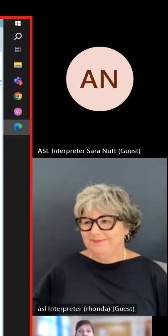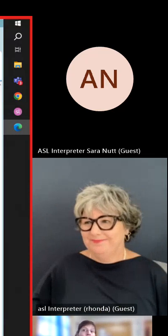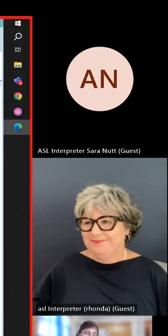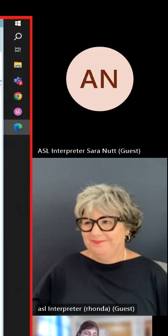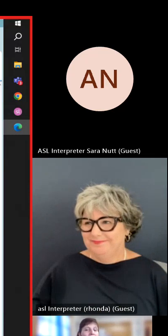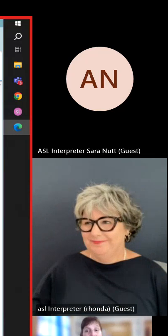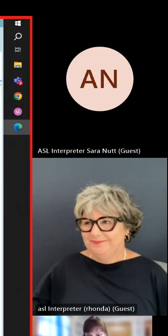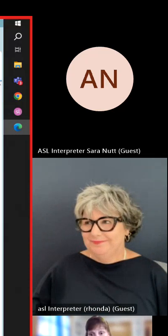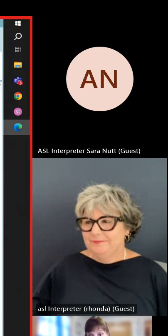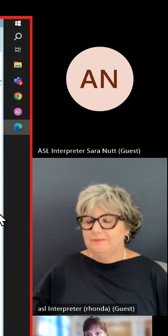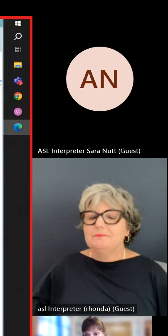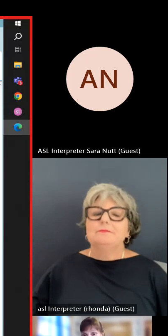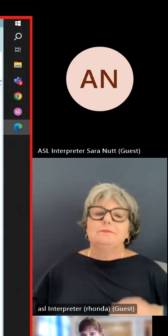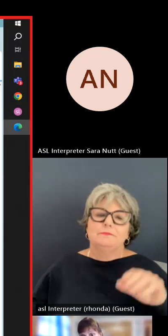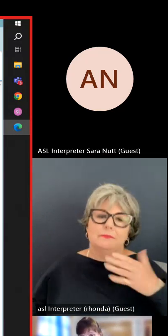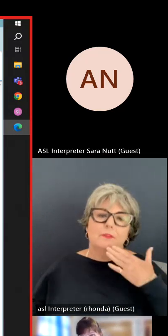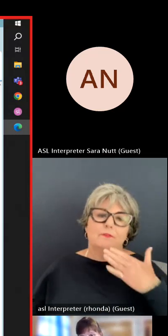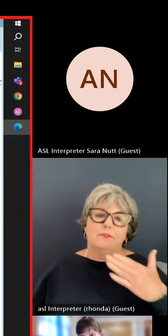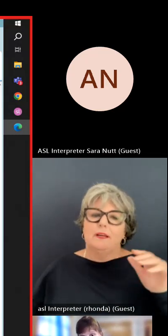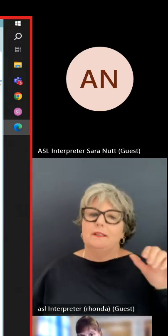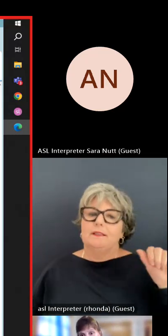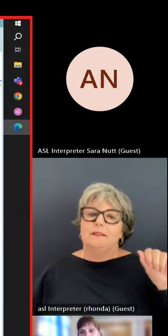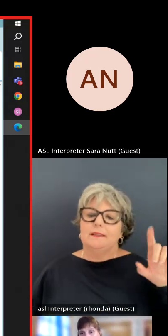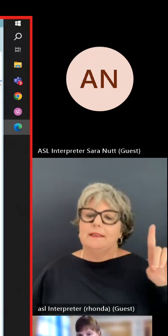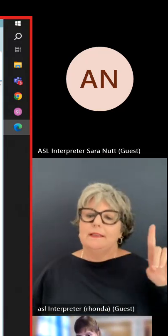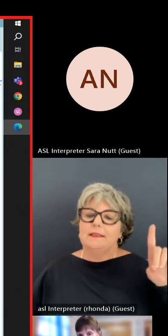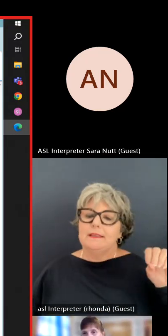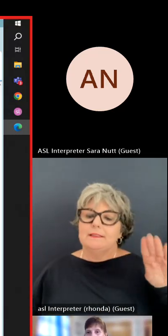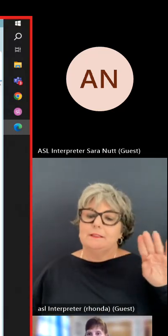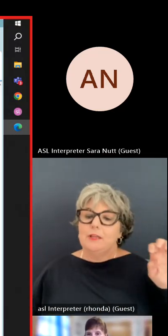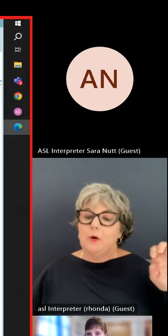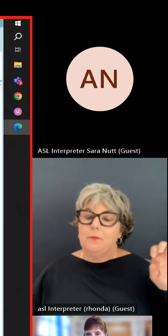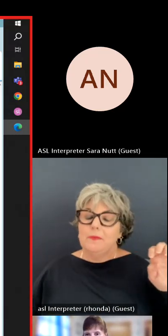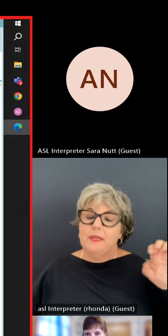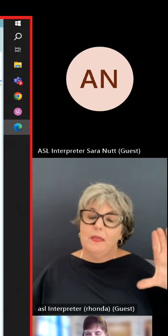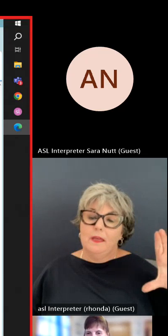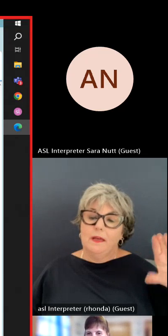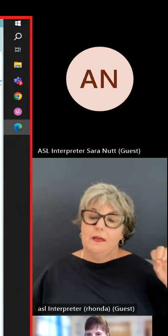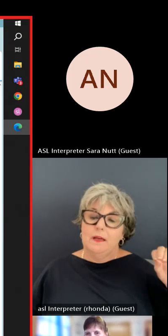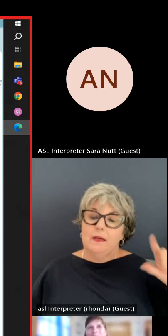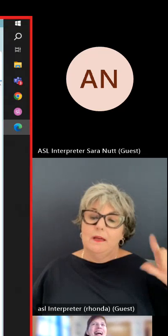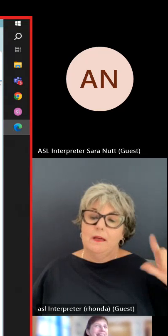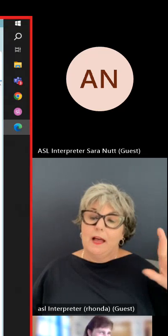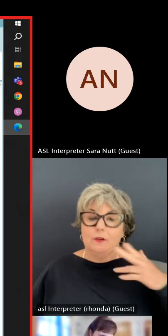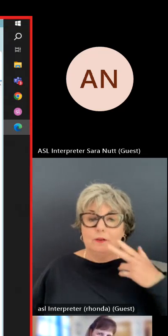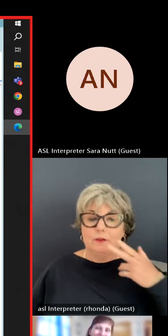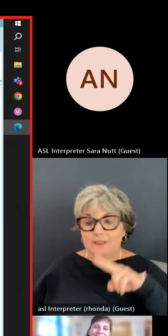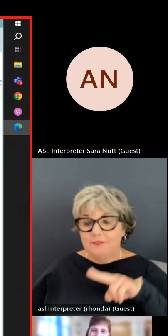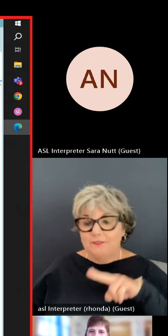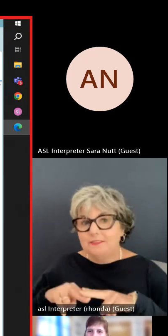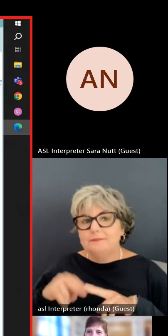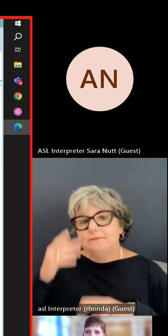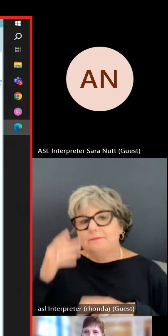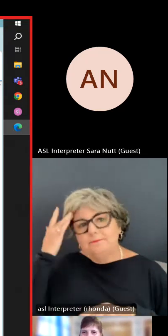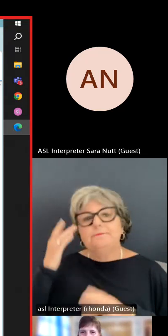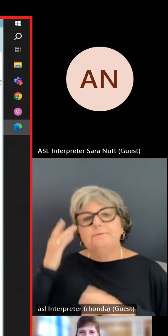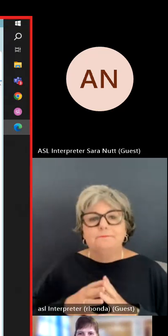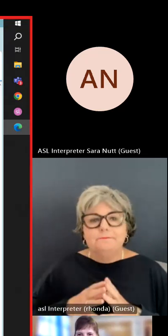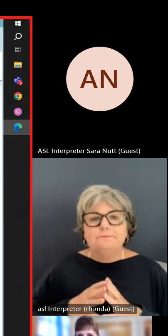Less is more. Adobe Color, that's really fun. Yes. Good. Simplify.